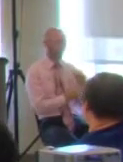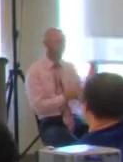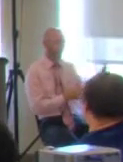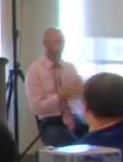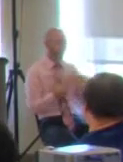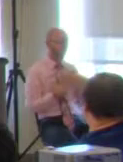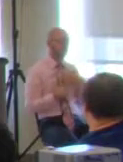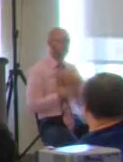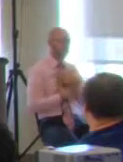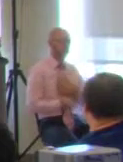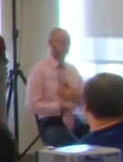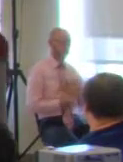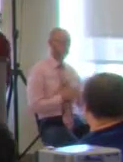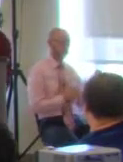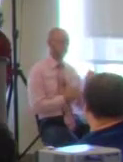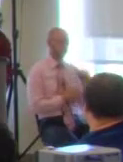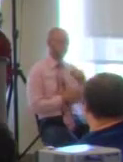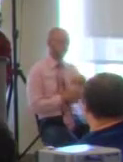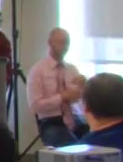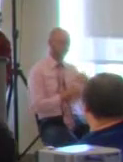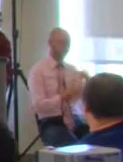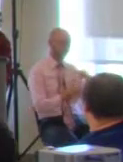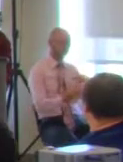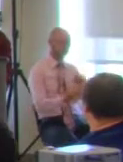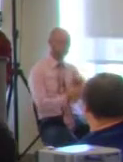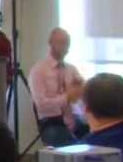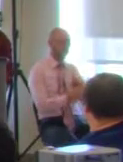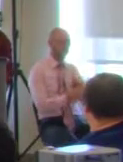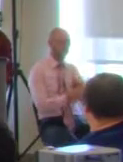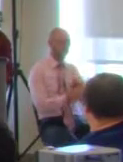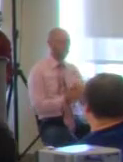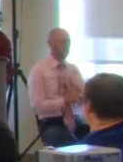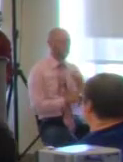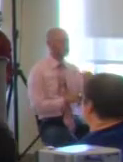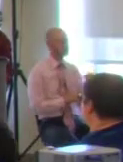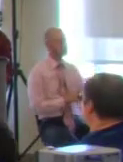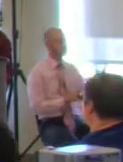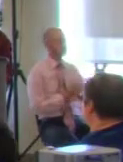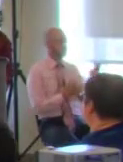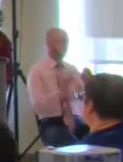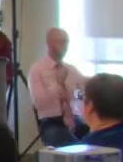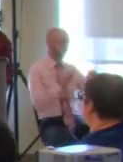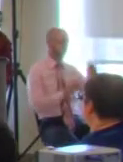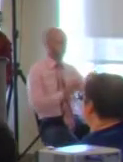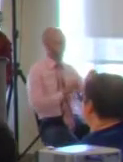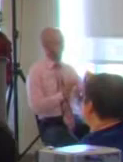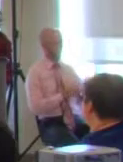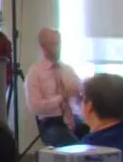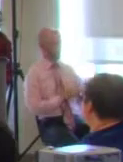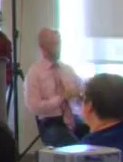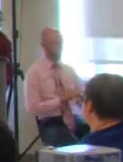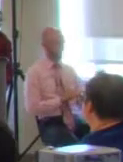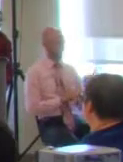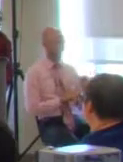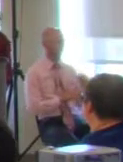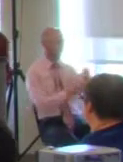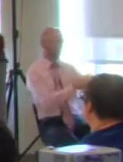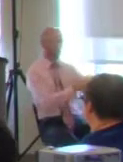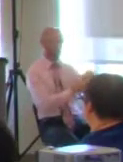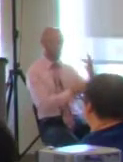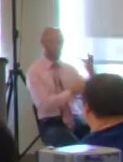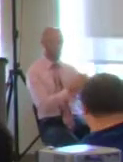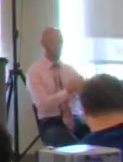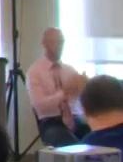particular job or employer. And you want to evaluate the likelihood that they'll be able to return within 3 months, because under